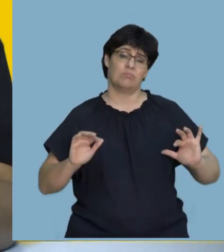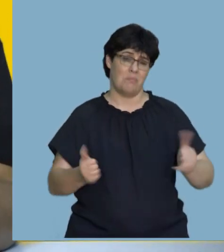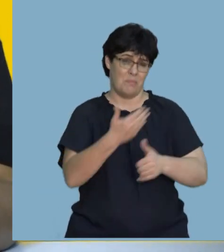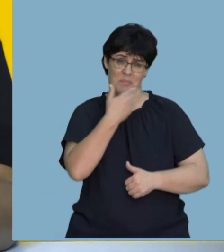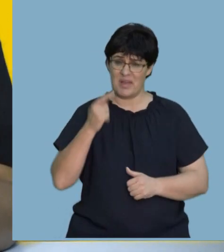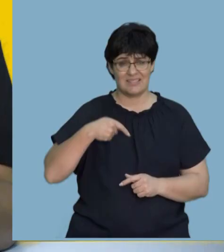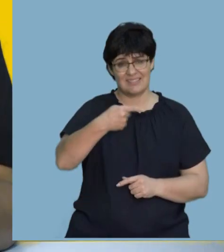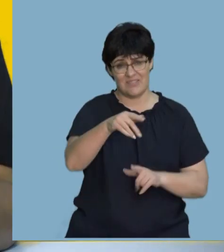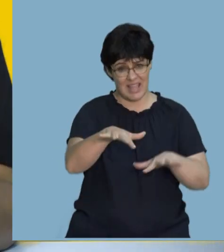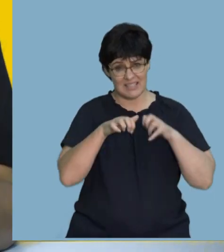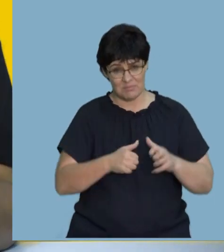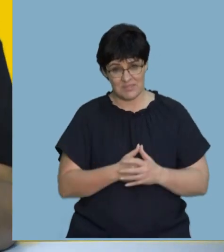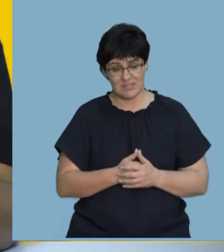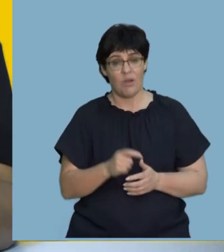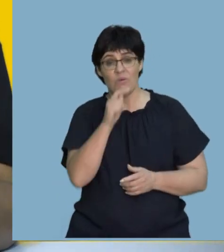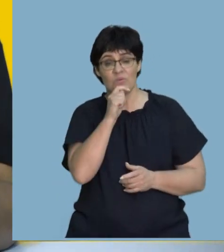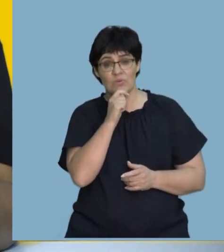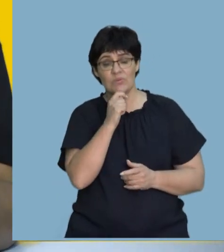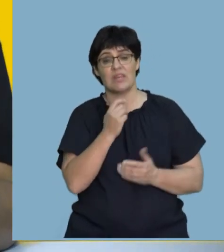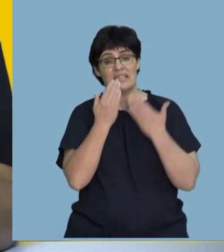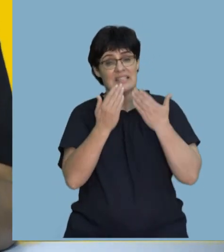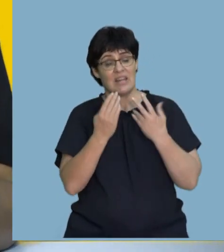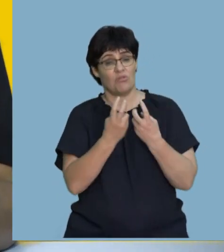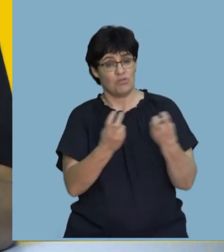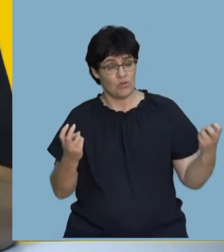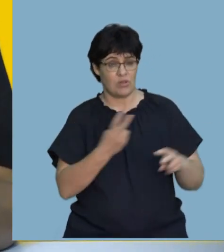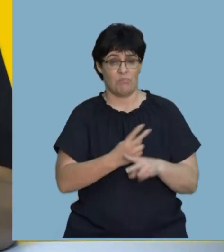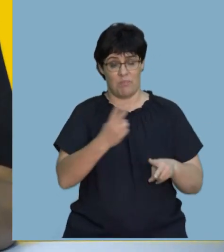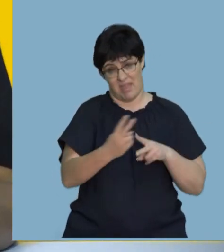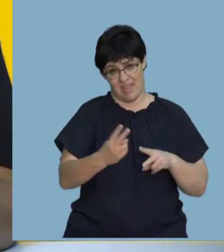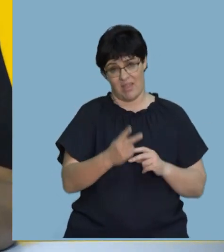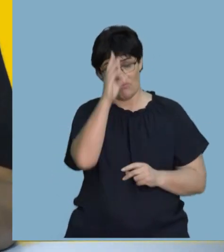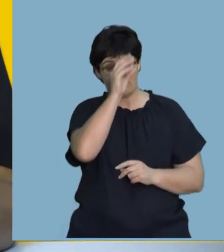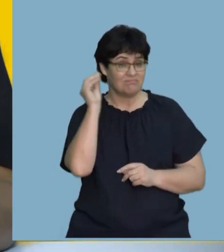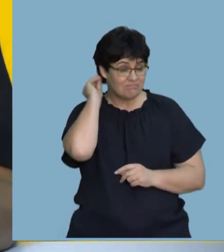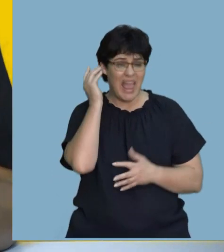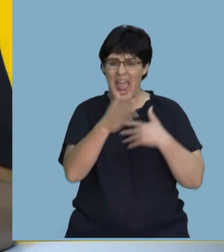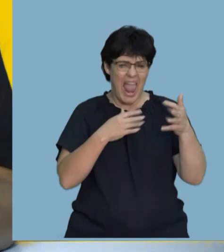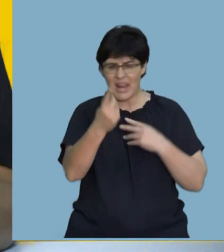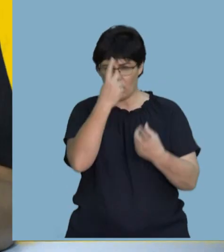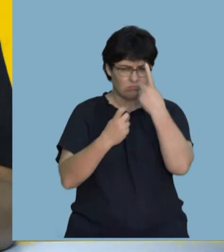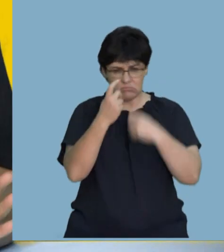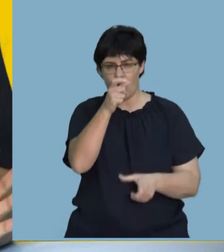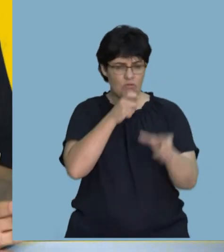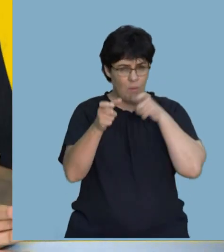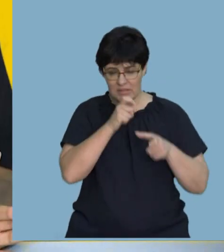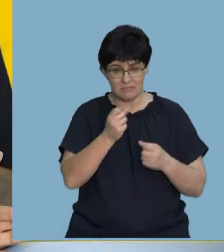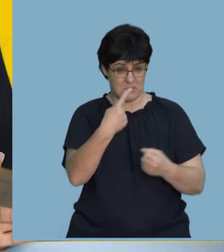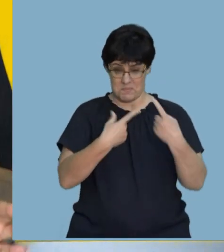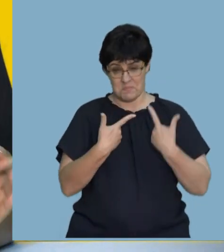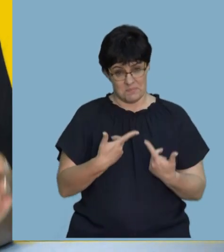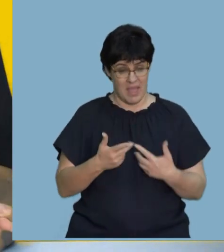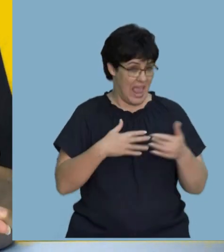best for these exams. Please use our study resources to help you prepare, and remember to ask us any questions and comments if you've got